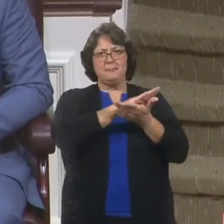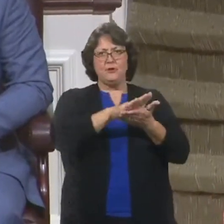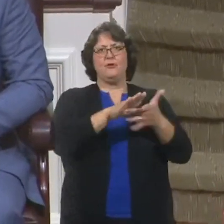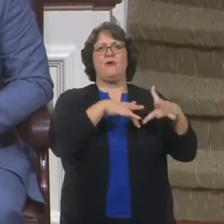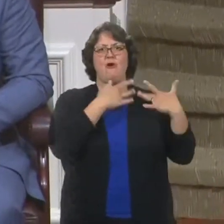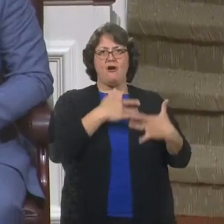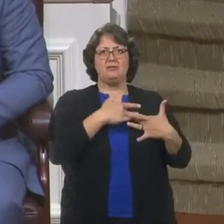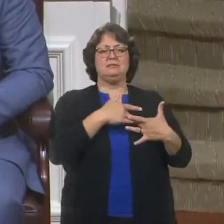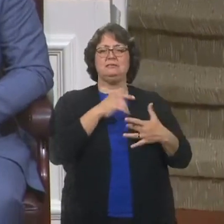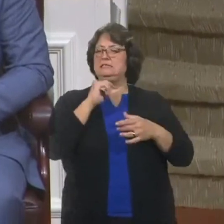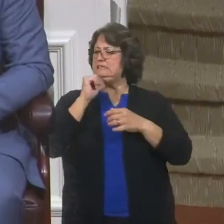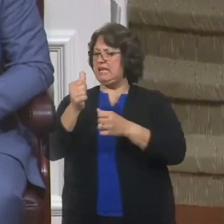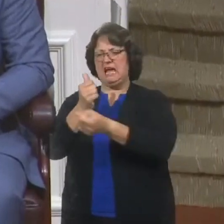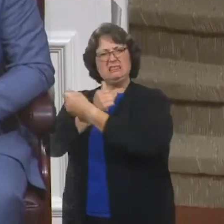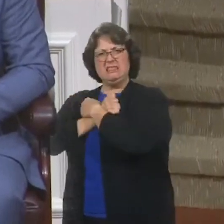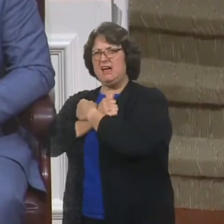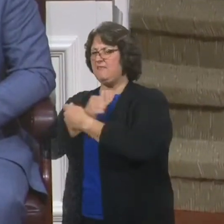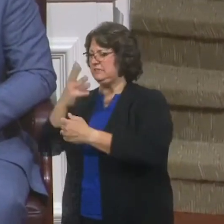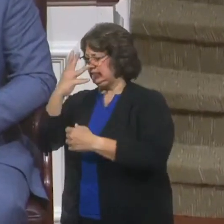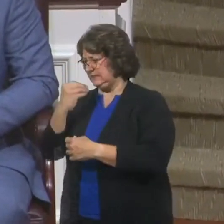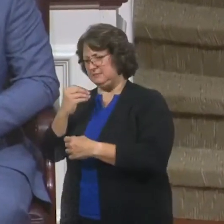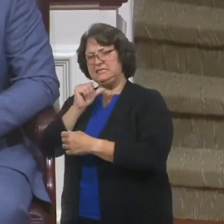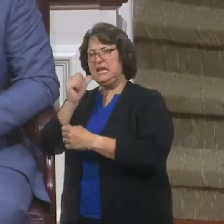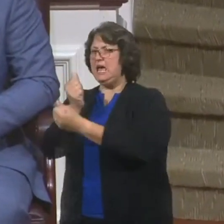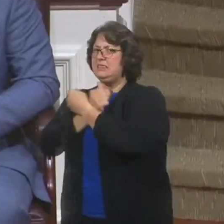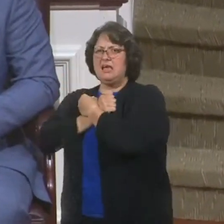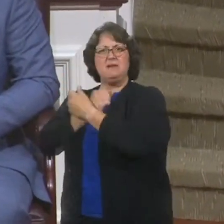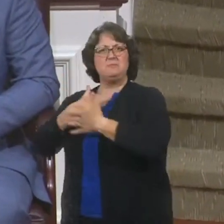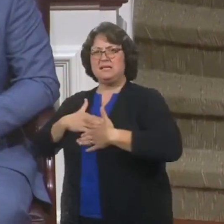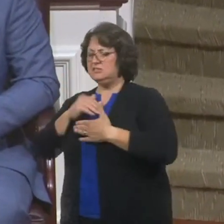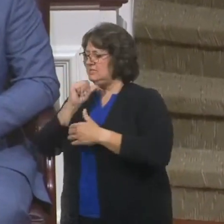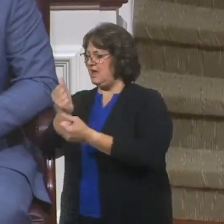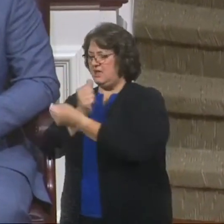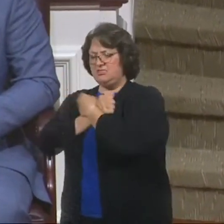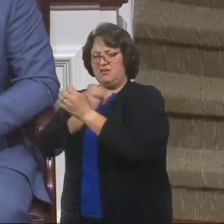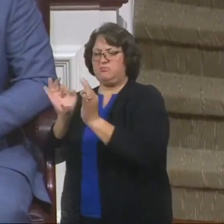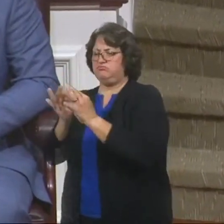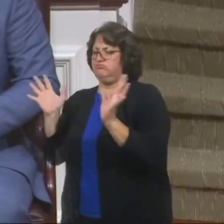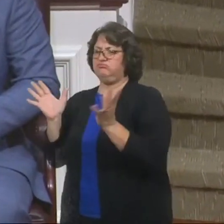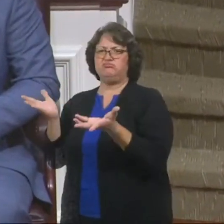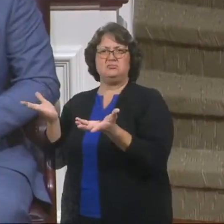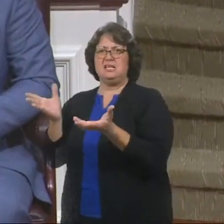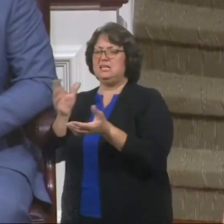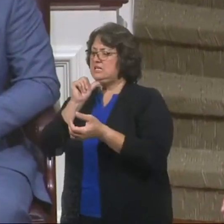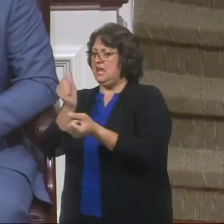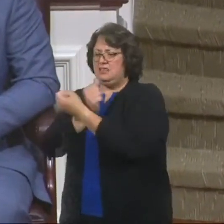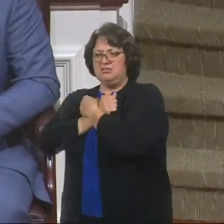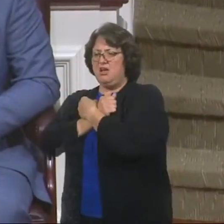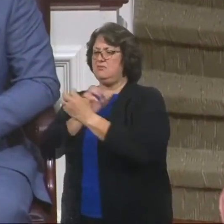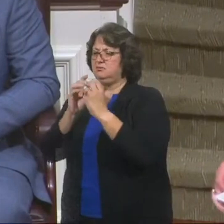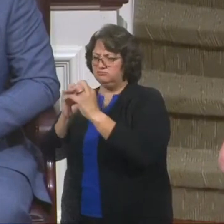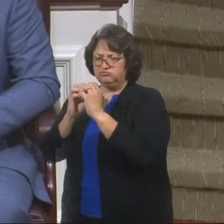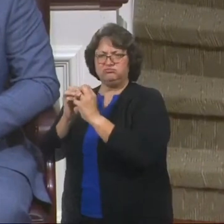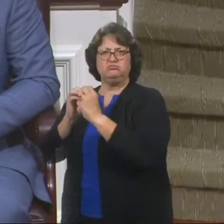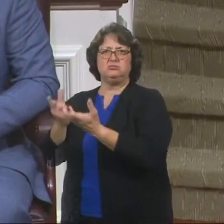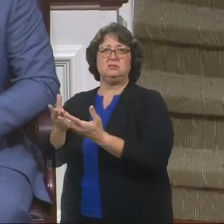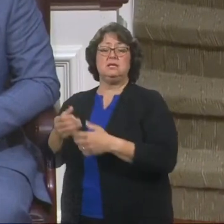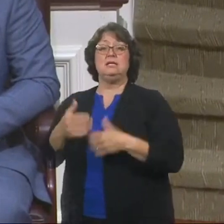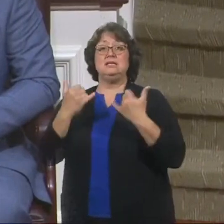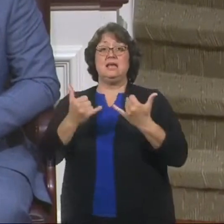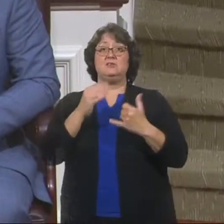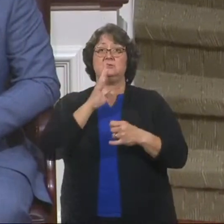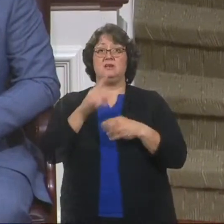We should not love sleep. We should not love pleasure. We should not love simplicity or vanity. We should not love strife. Well, let's talk just for a